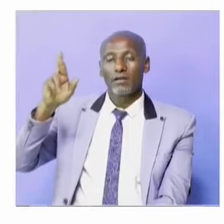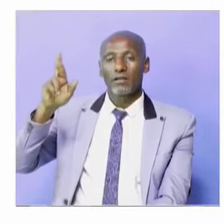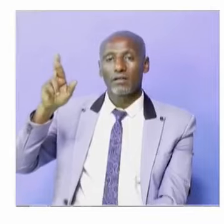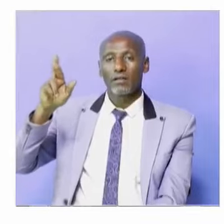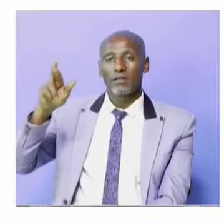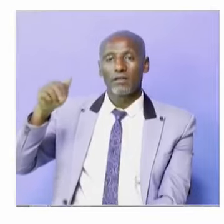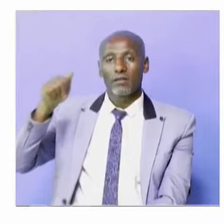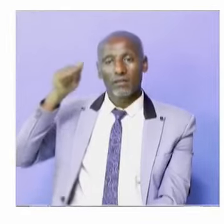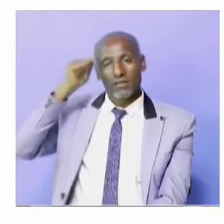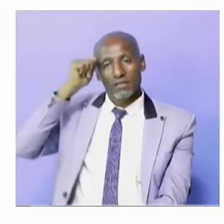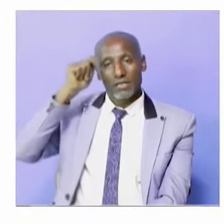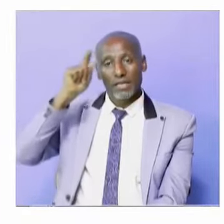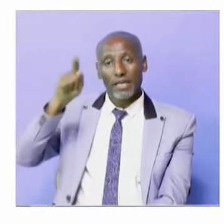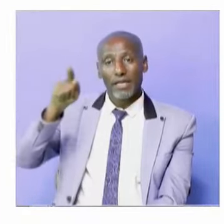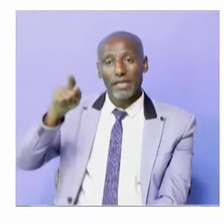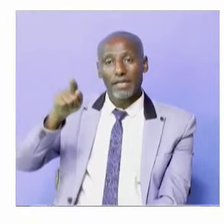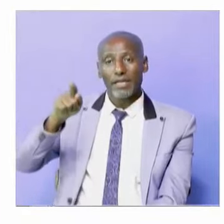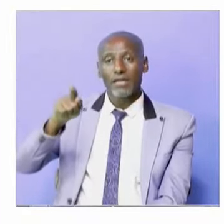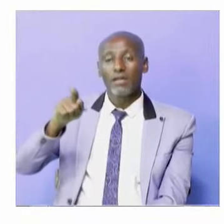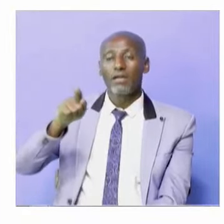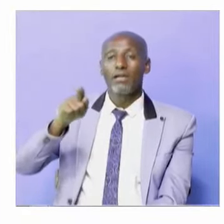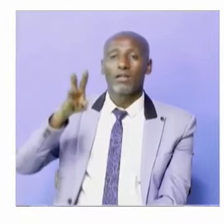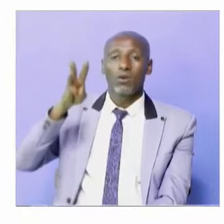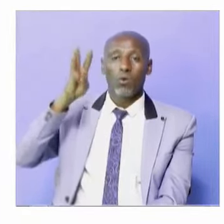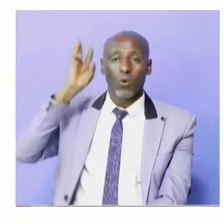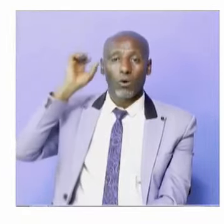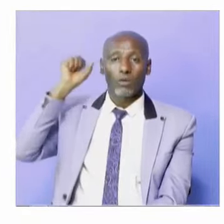He was born in